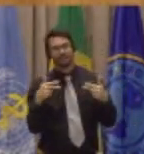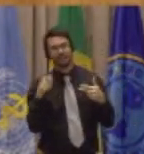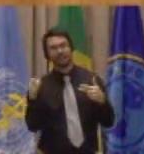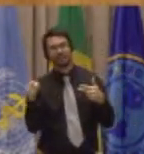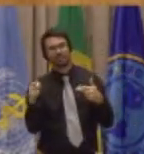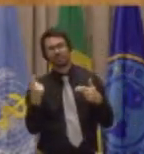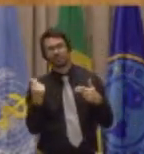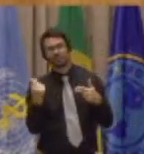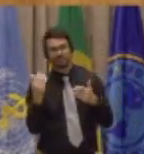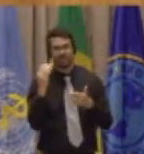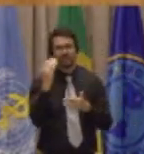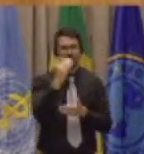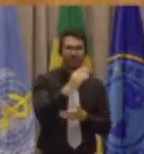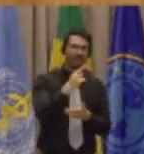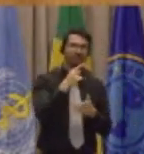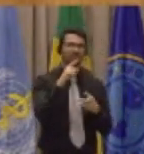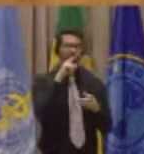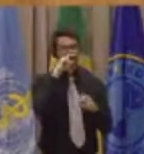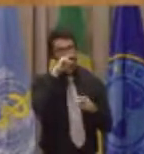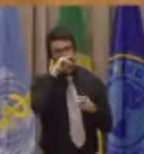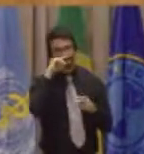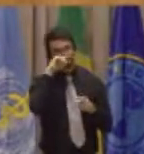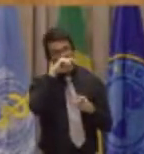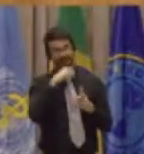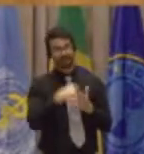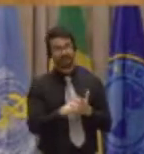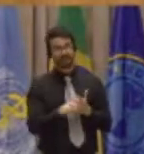the health system, and the